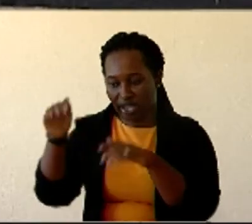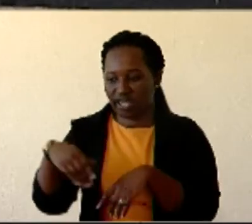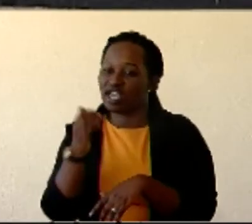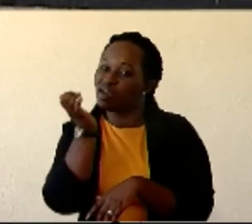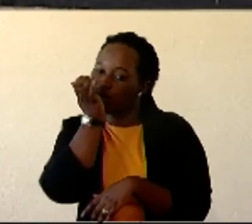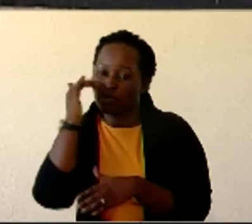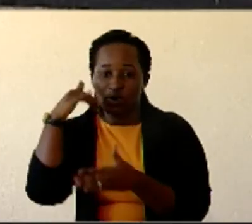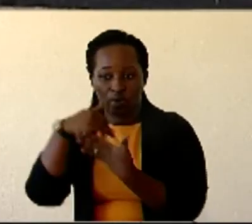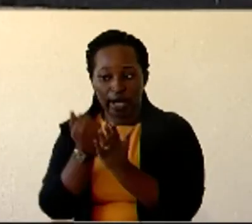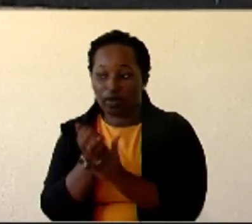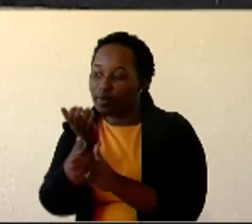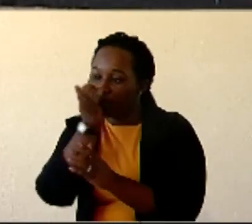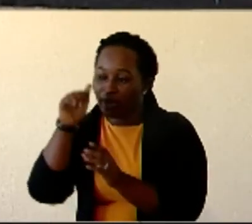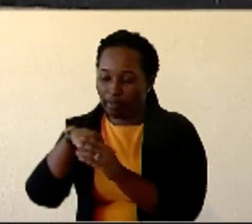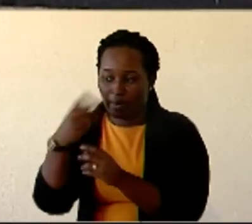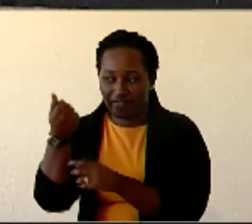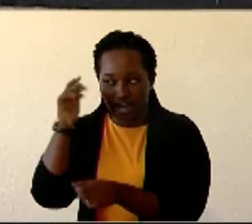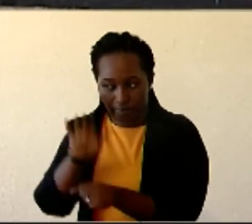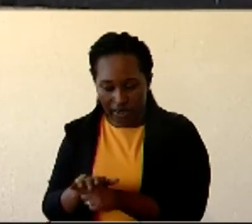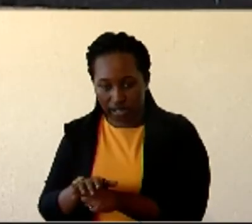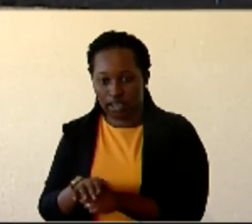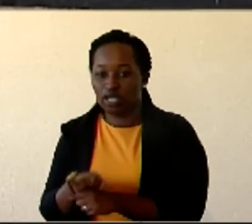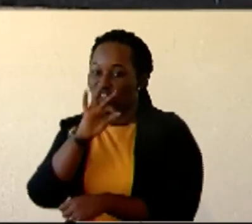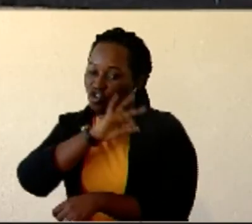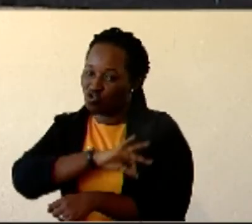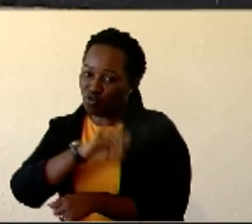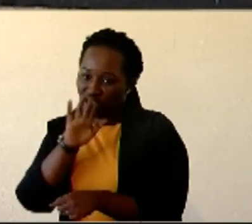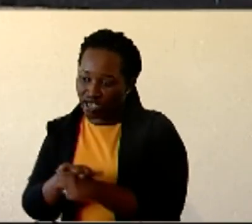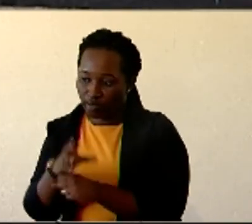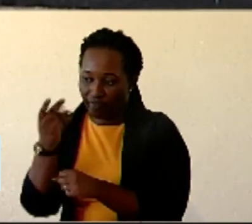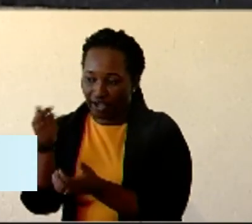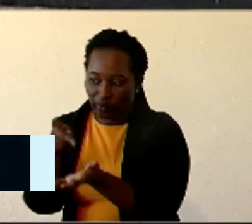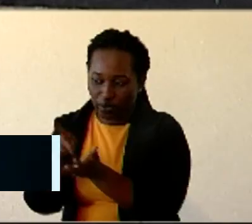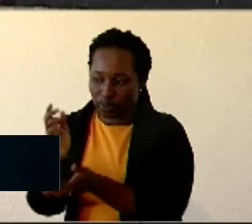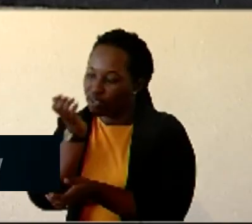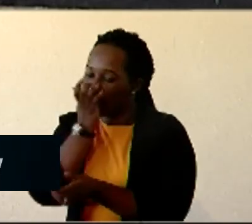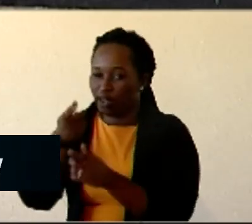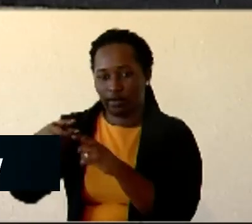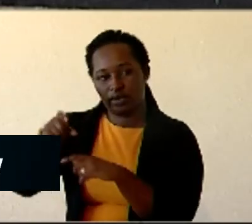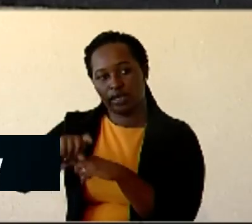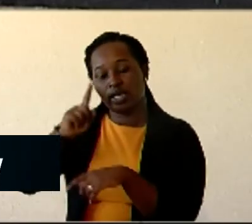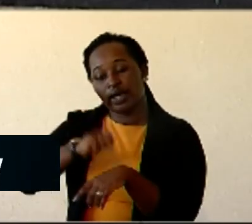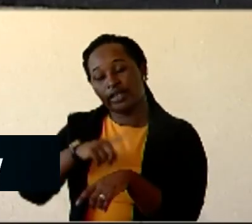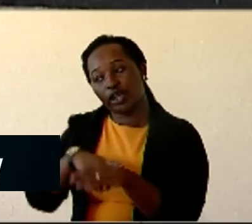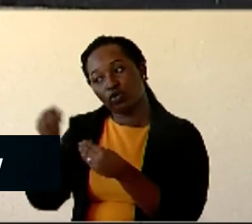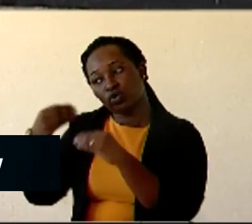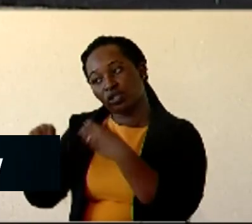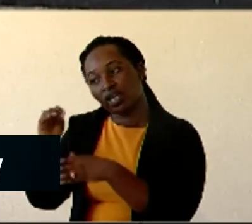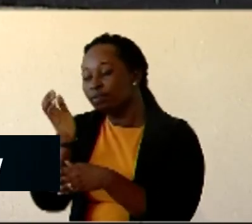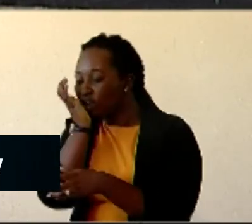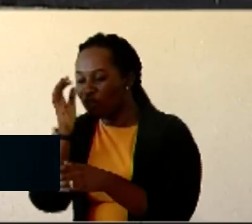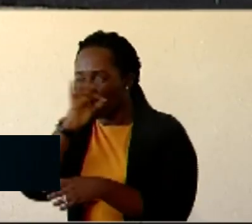is profitable, the price of beans have increased, and therefore it is profitable when you invest in production of beans